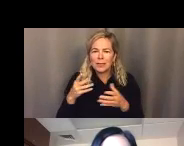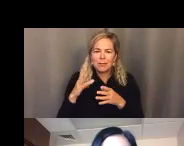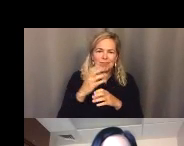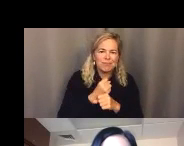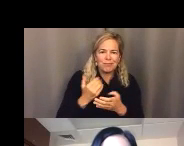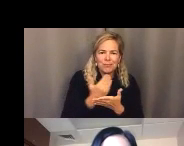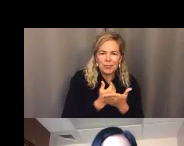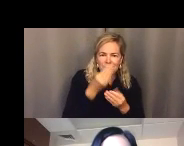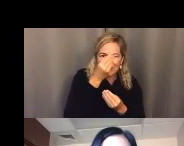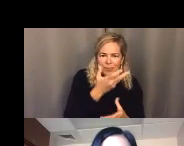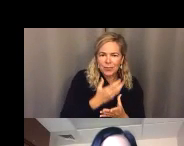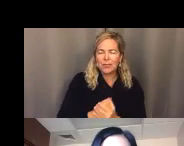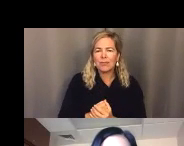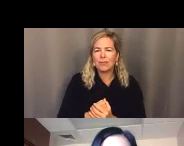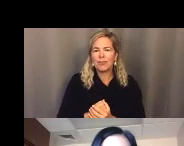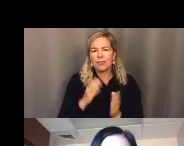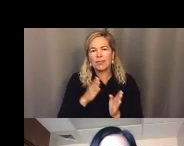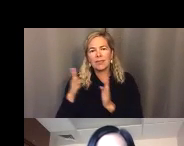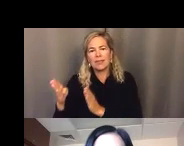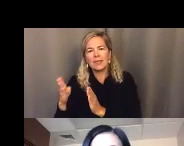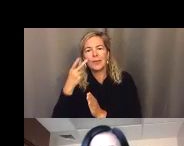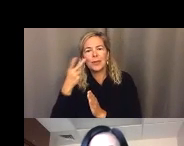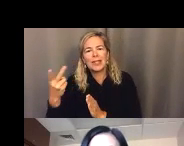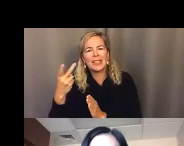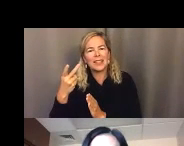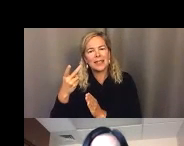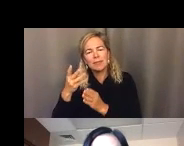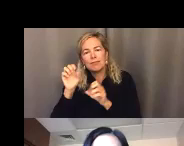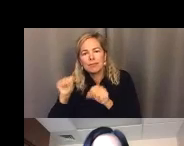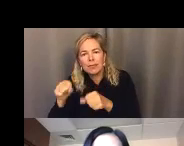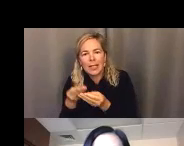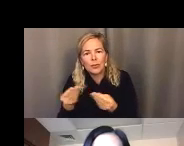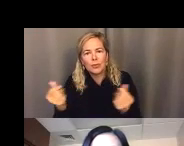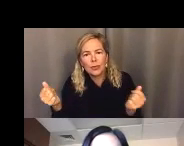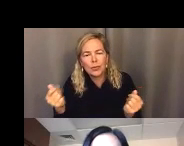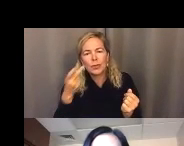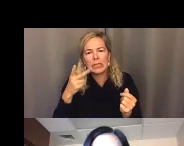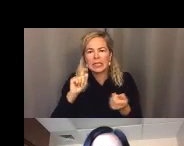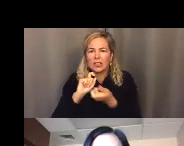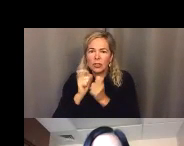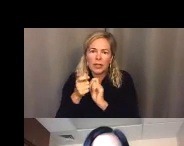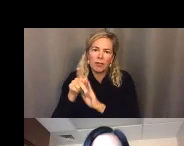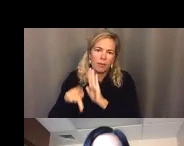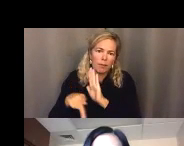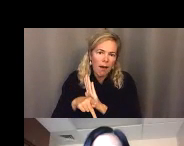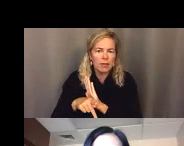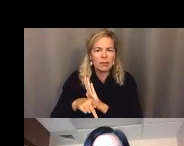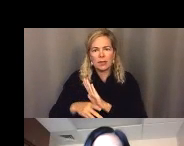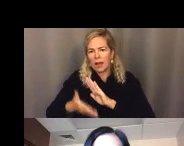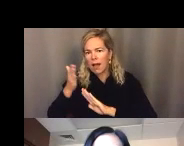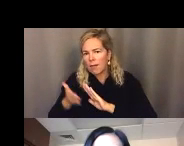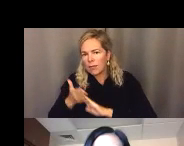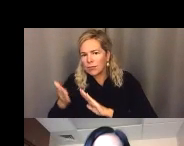right, potential solutions we think could involve changes to policies, our operations,